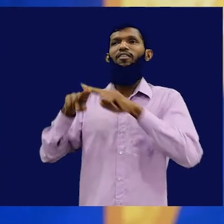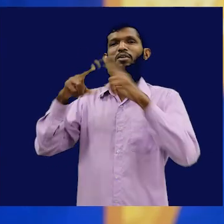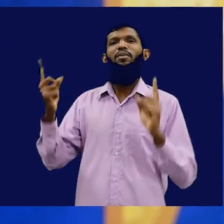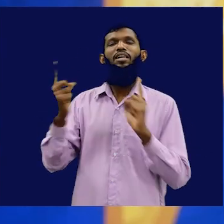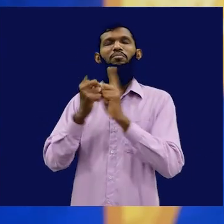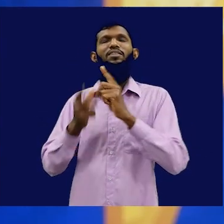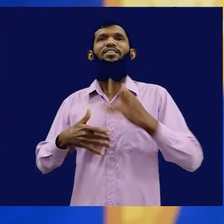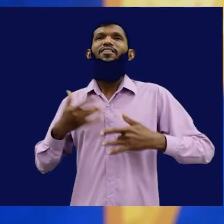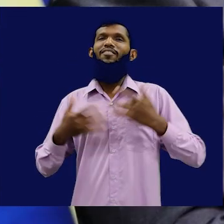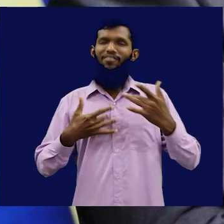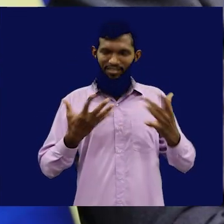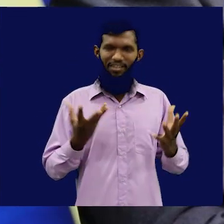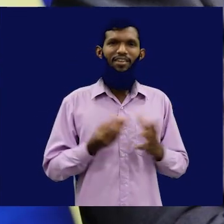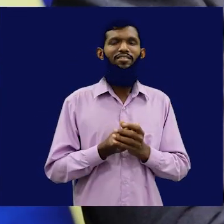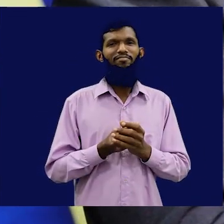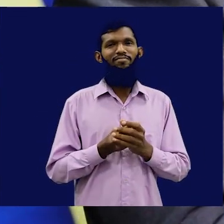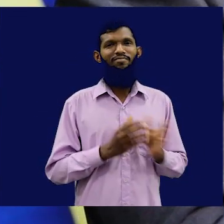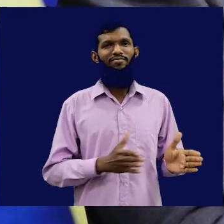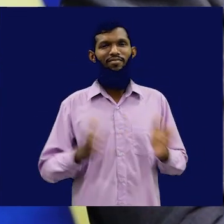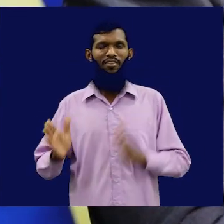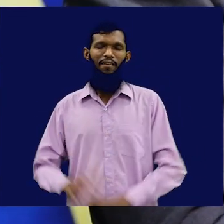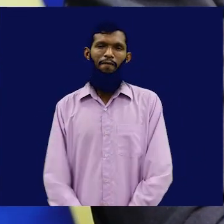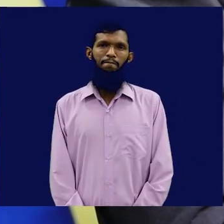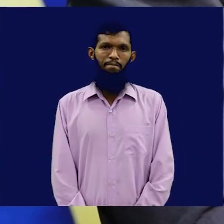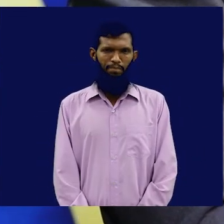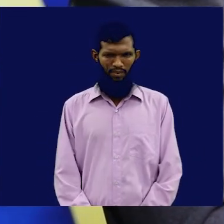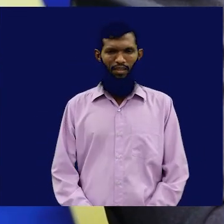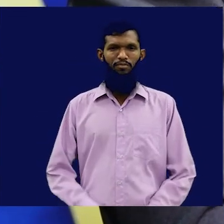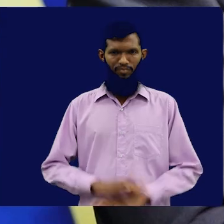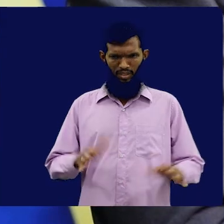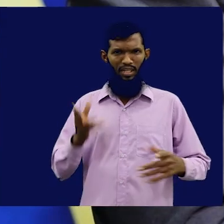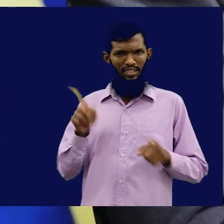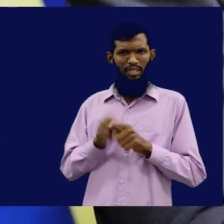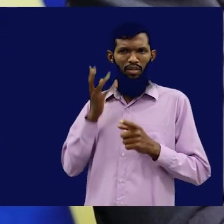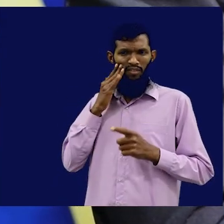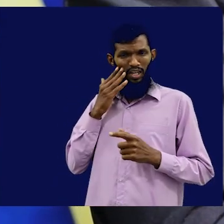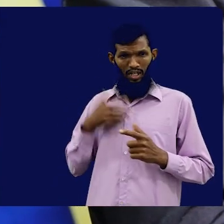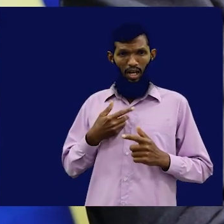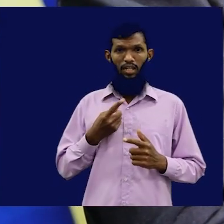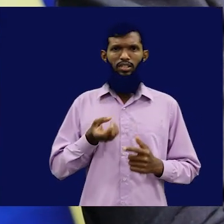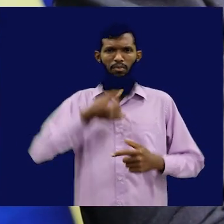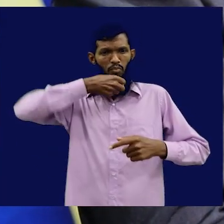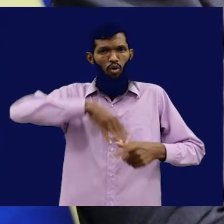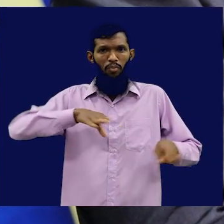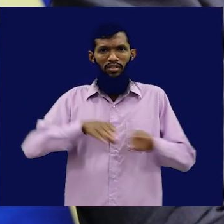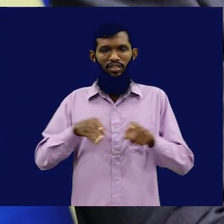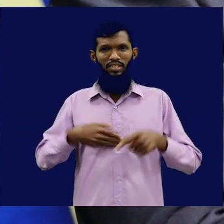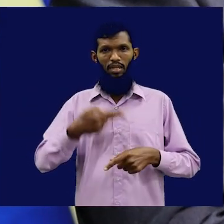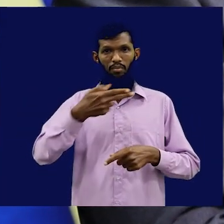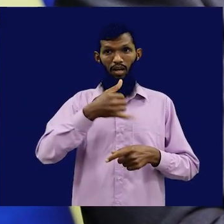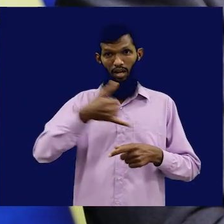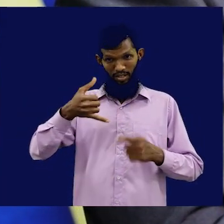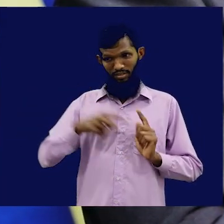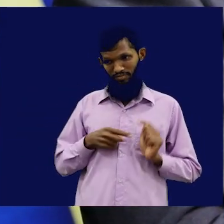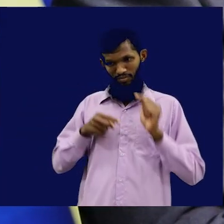them in paradise. Now let's look into the lessons from the farewell sermon of the Prophet. The farewell sermon is the sermon delivered by